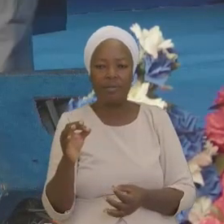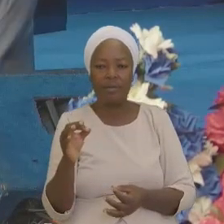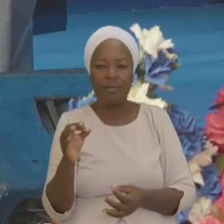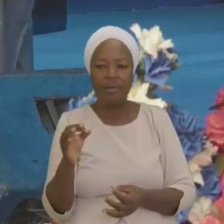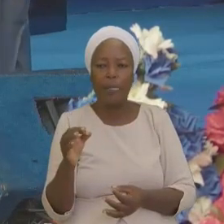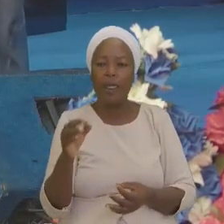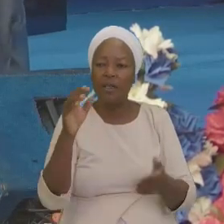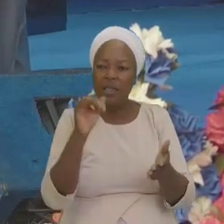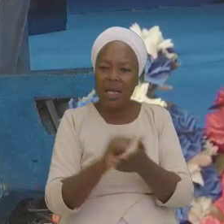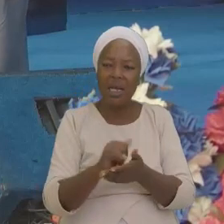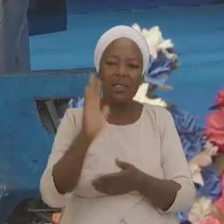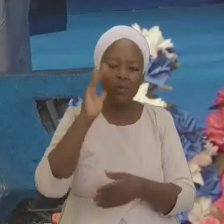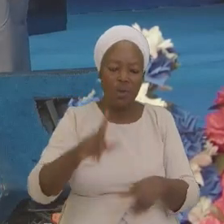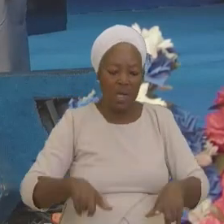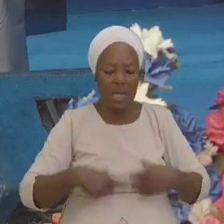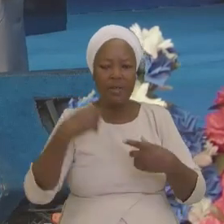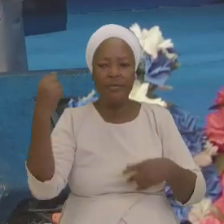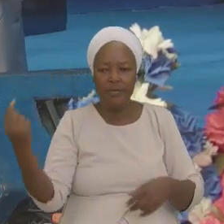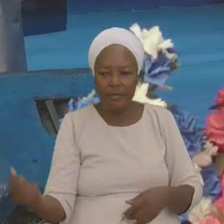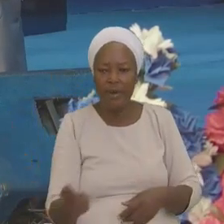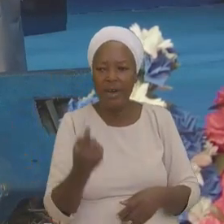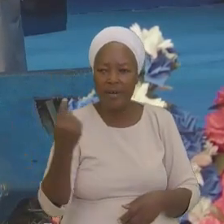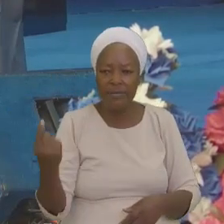that will live forever and ever.